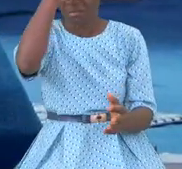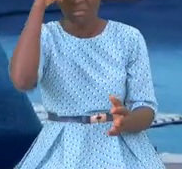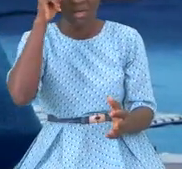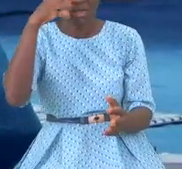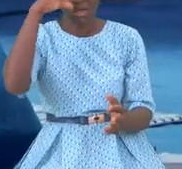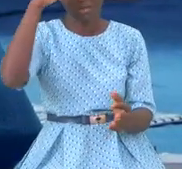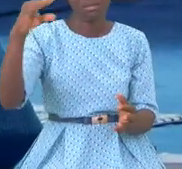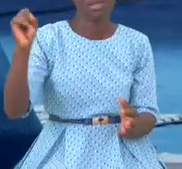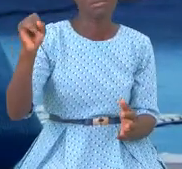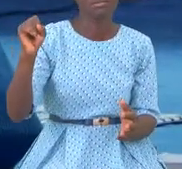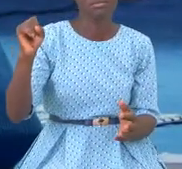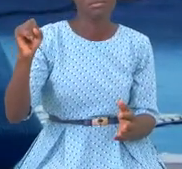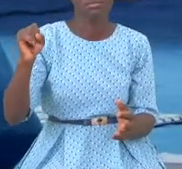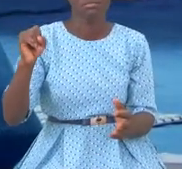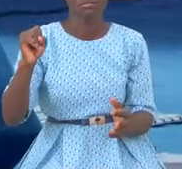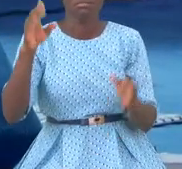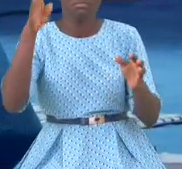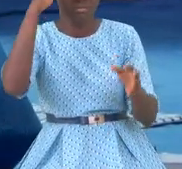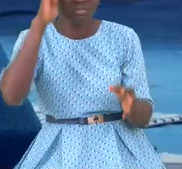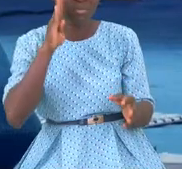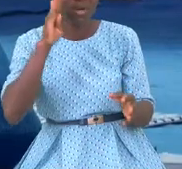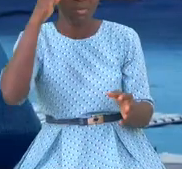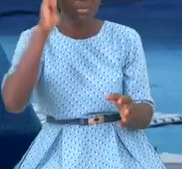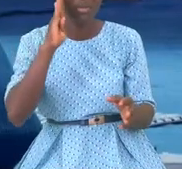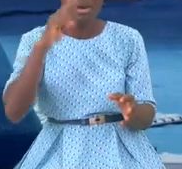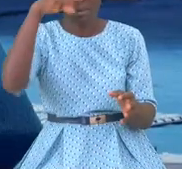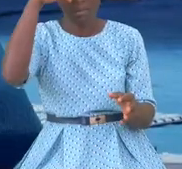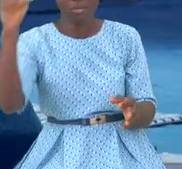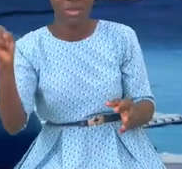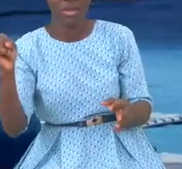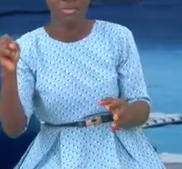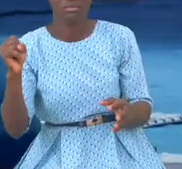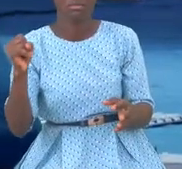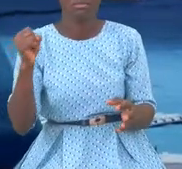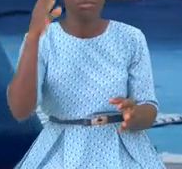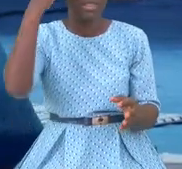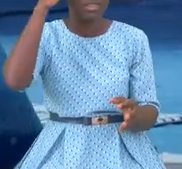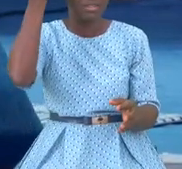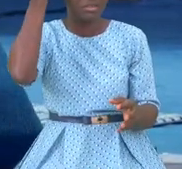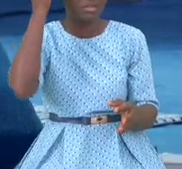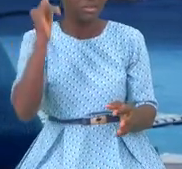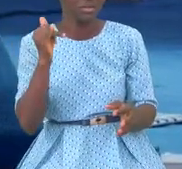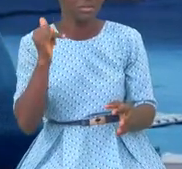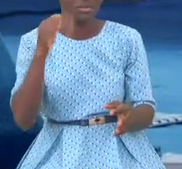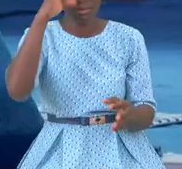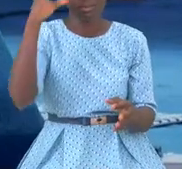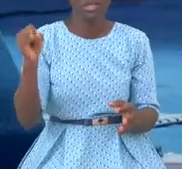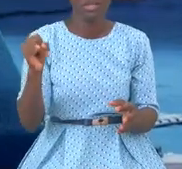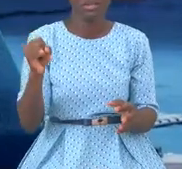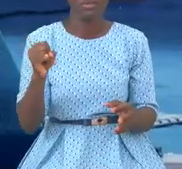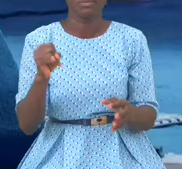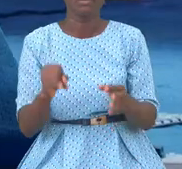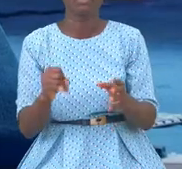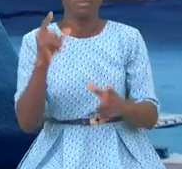men, yellow men, what I'm saying, men in any country, no